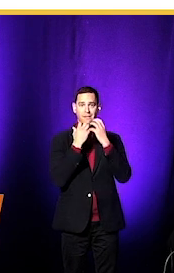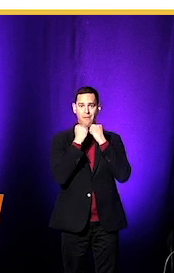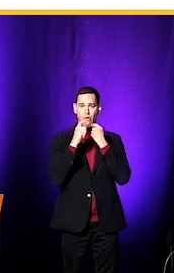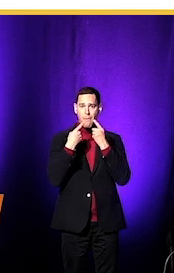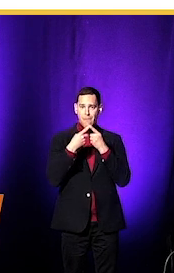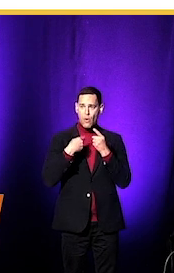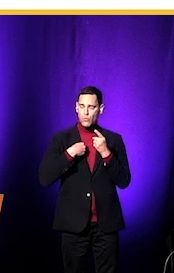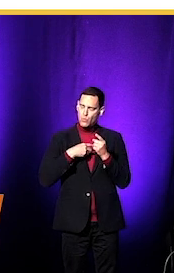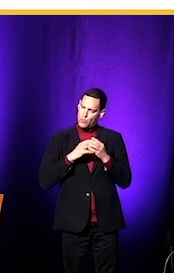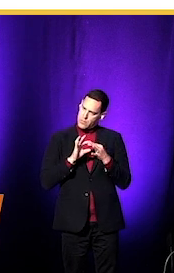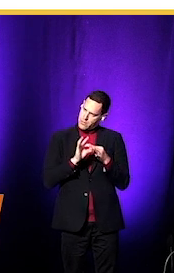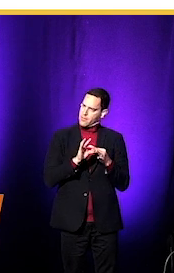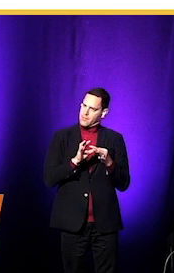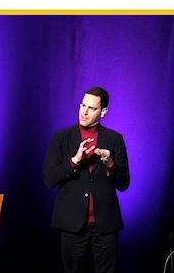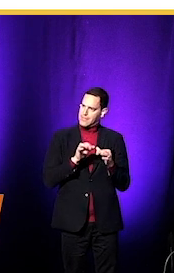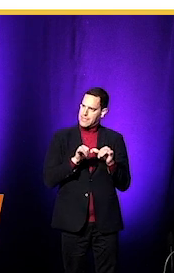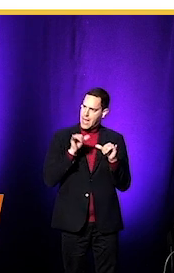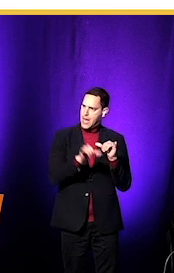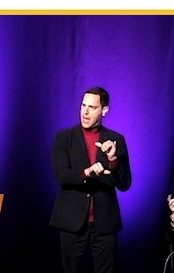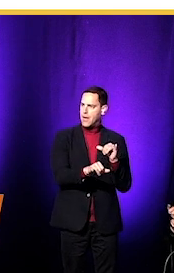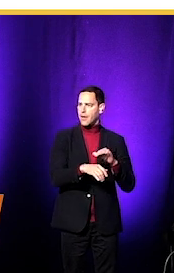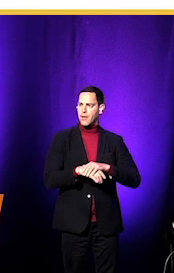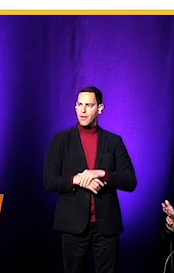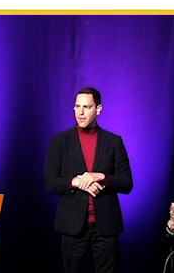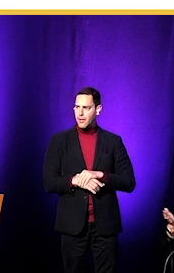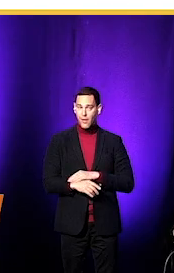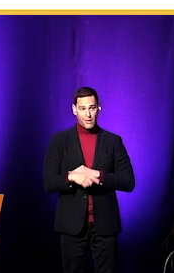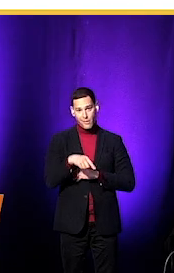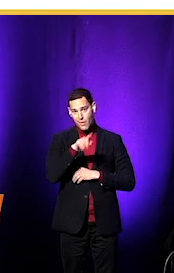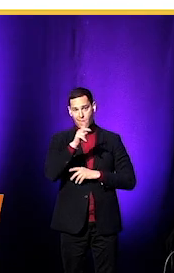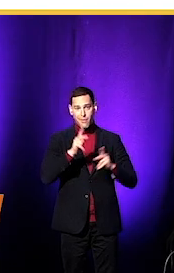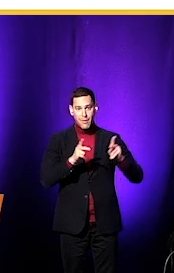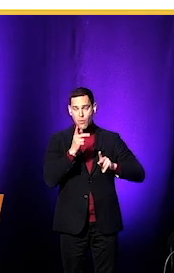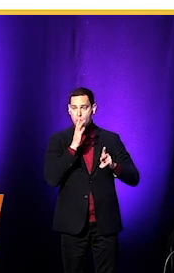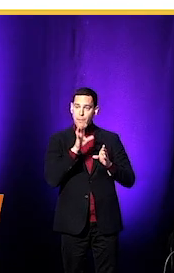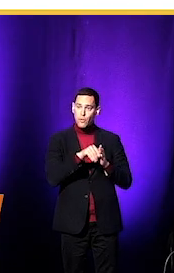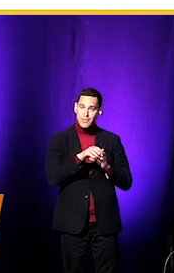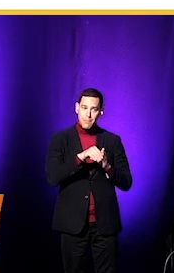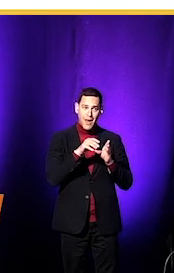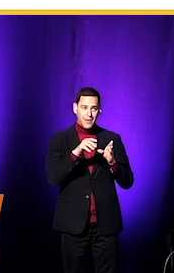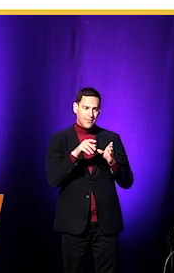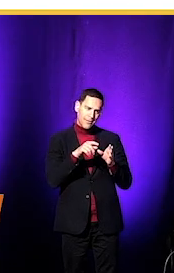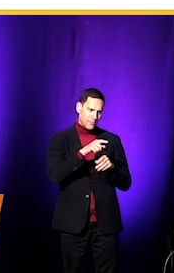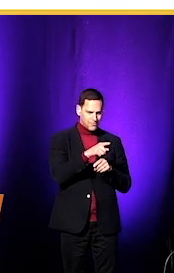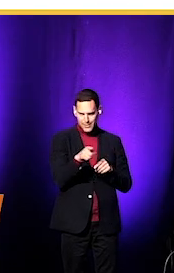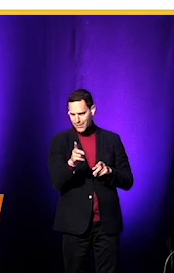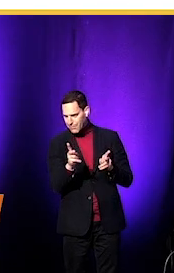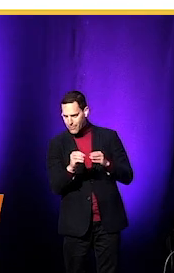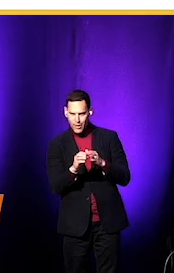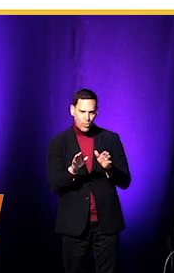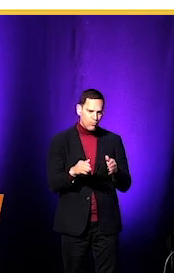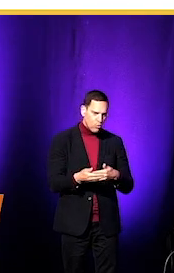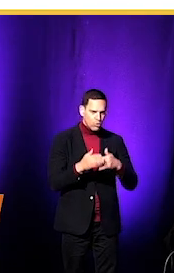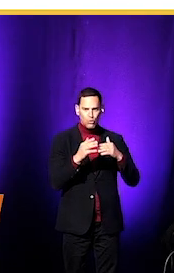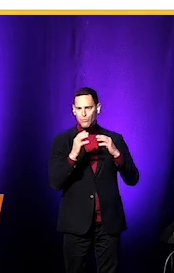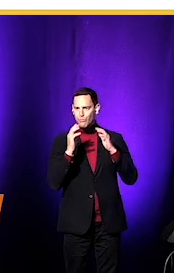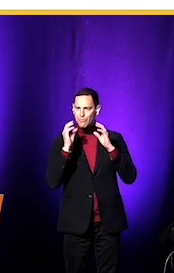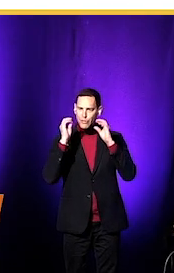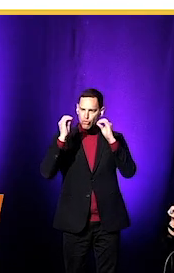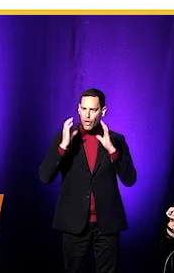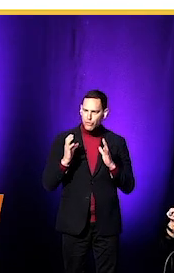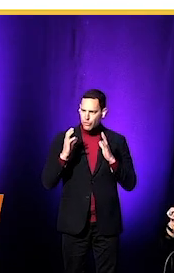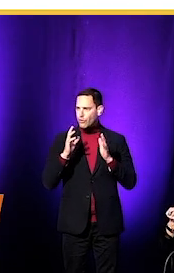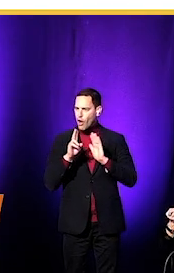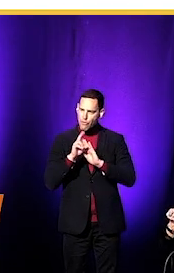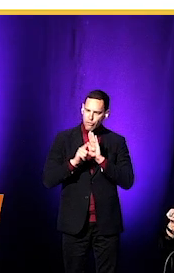I mean, the people who participated, all the people in this room, the instructors and undergraduates who stayed